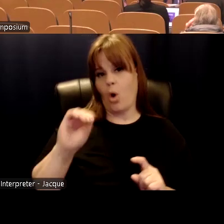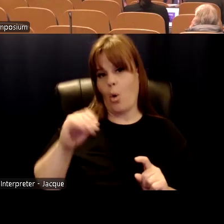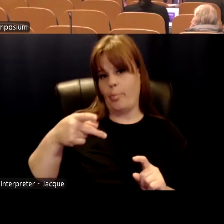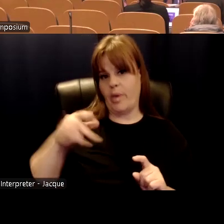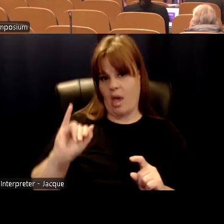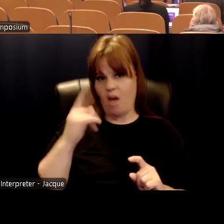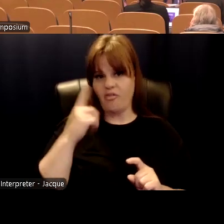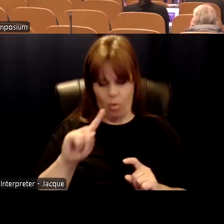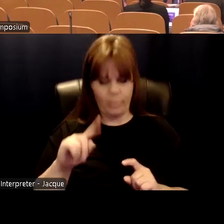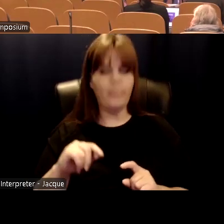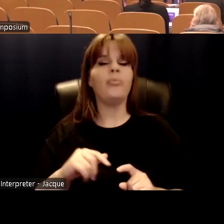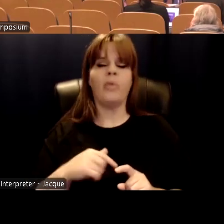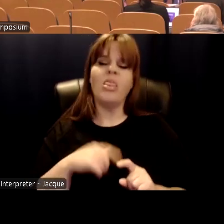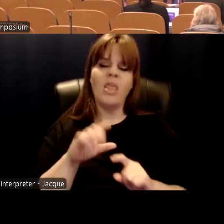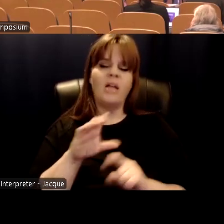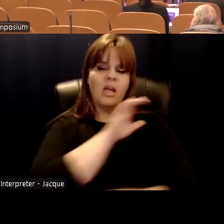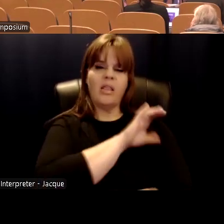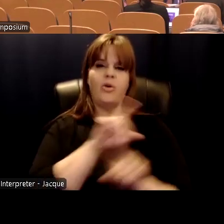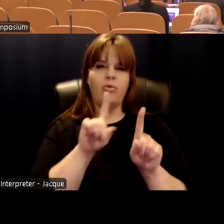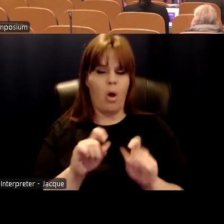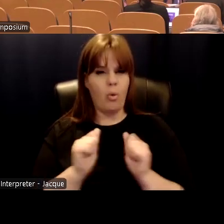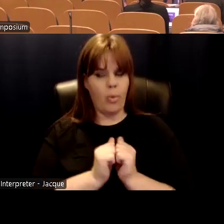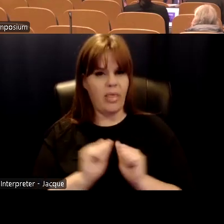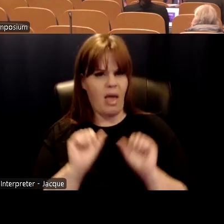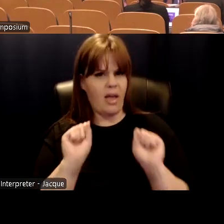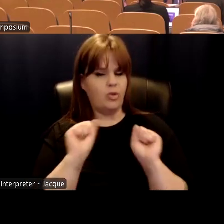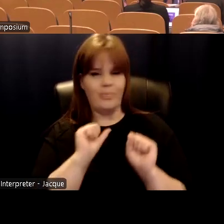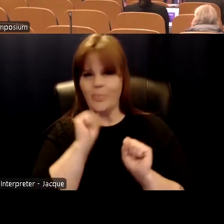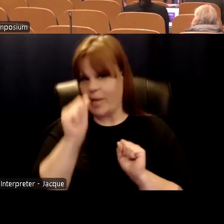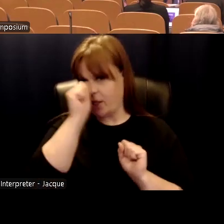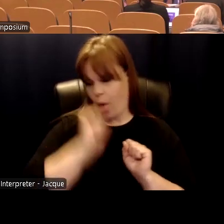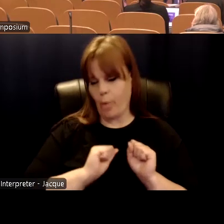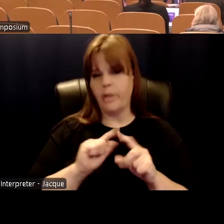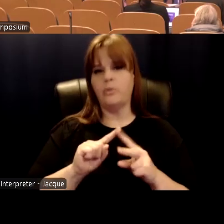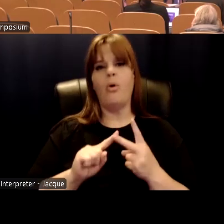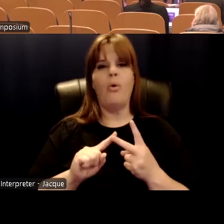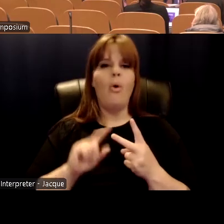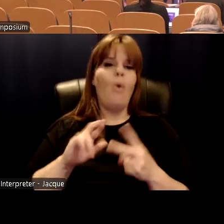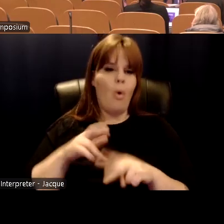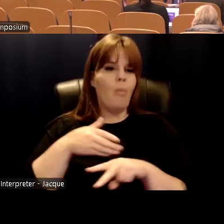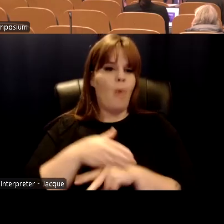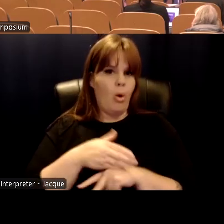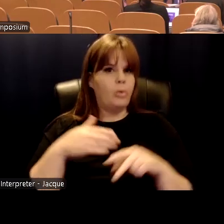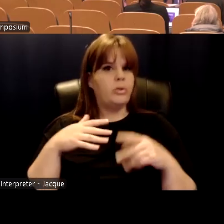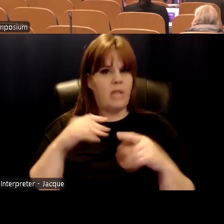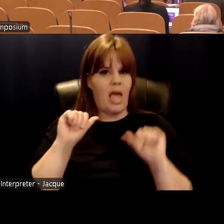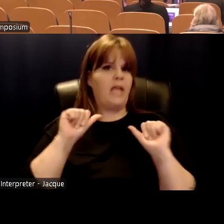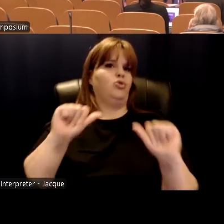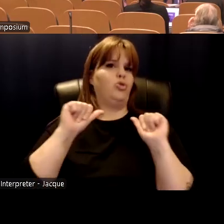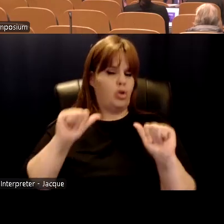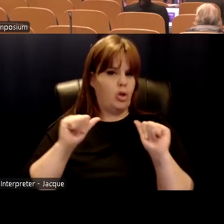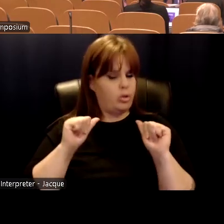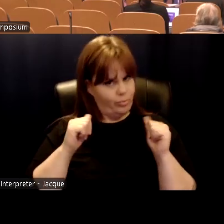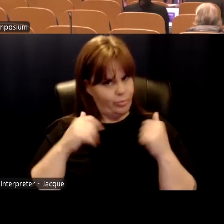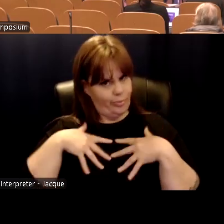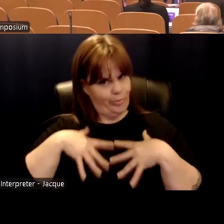a clinical trial for people with exercise intolerance and or post-exertional malaise. And so there are two parts